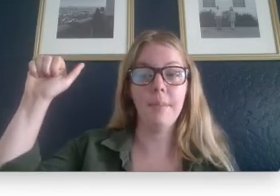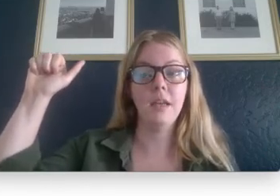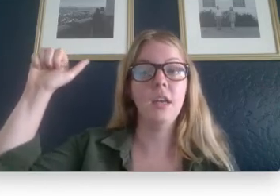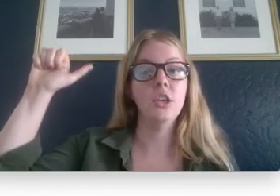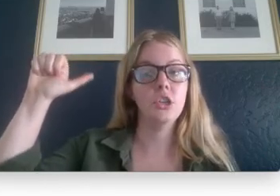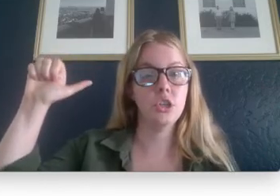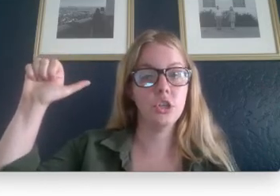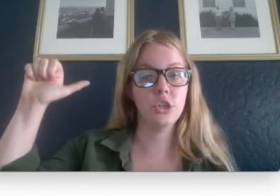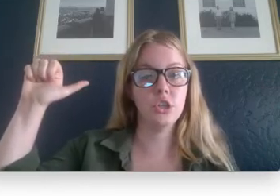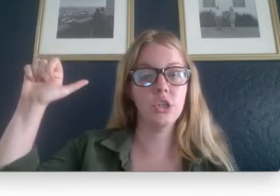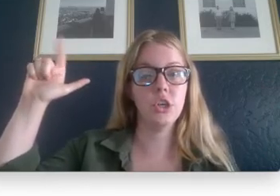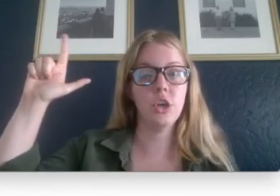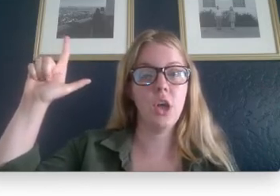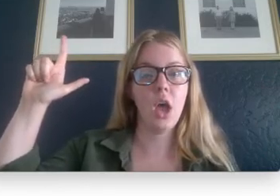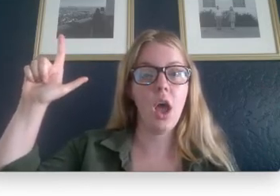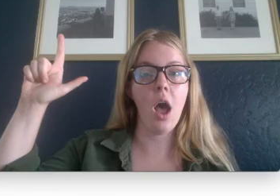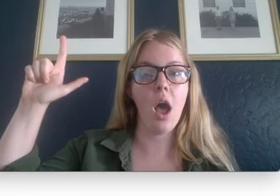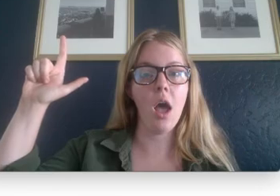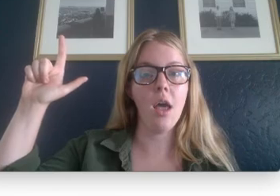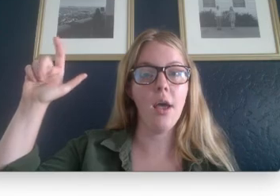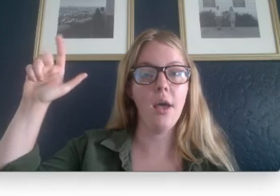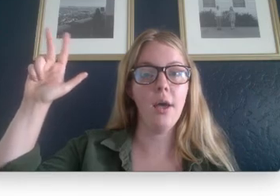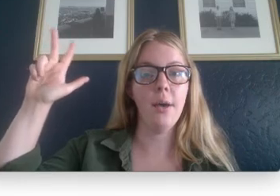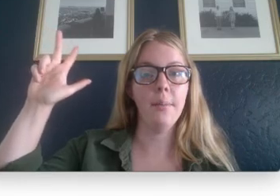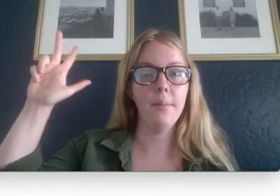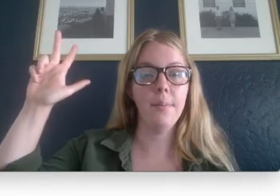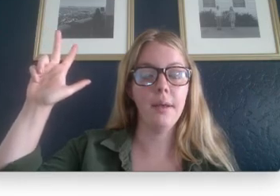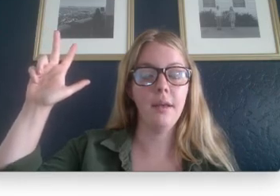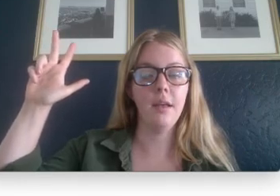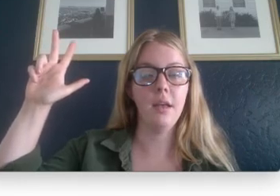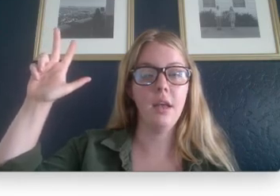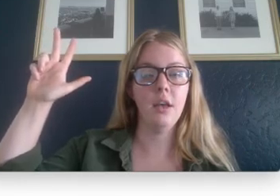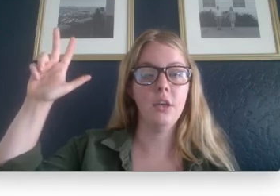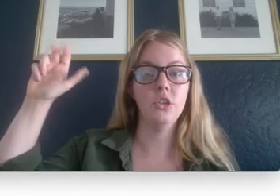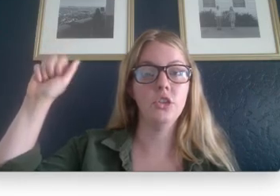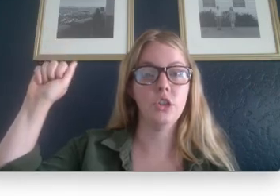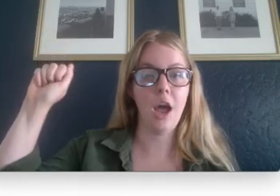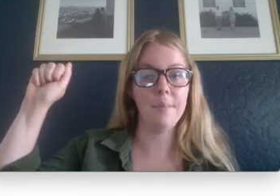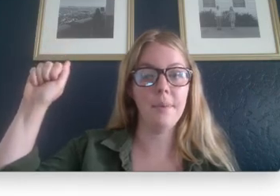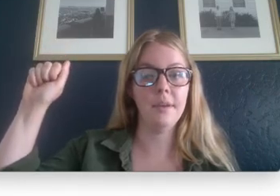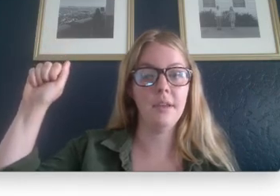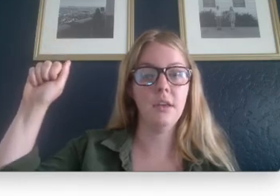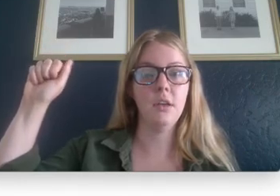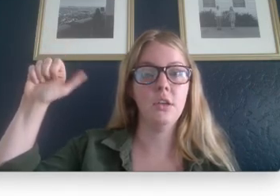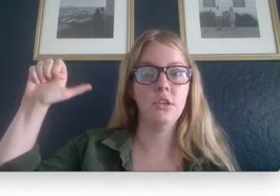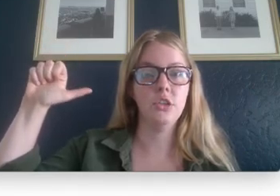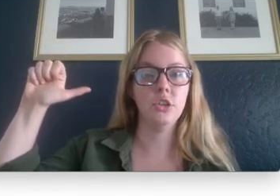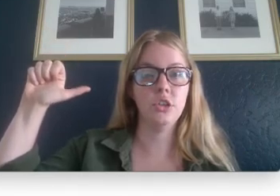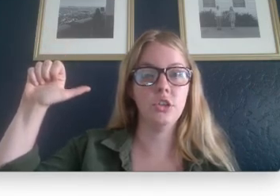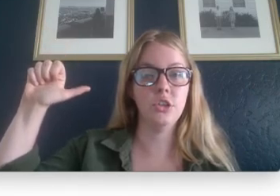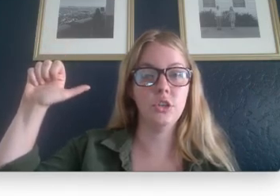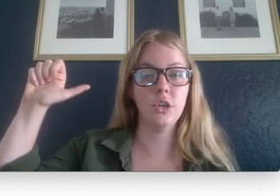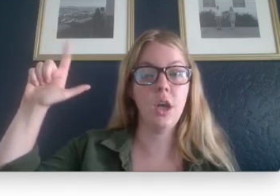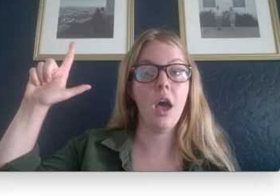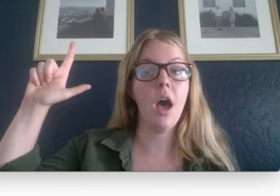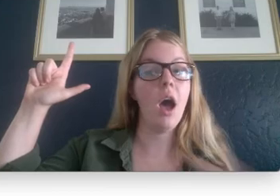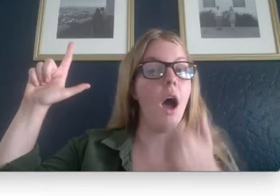Shop. Sh. Ah. P. Shop.